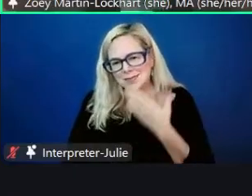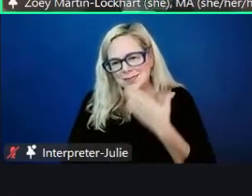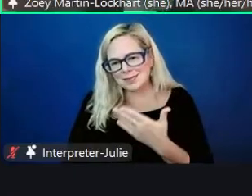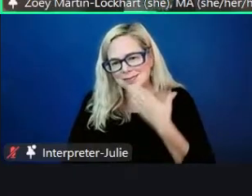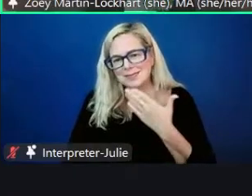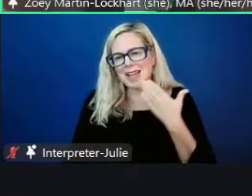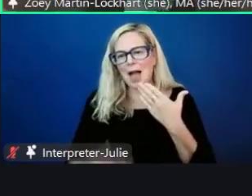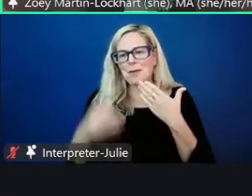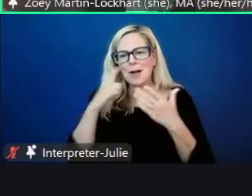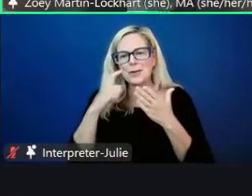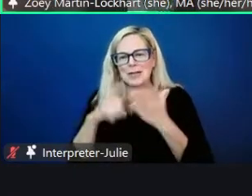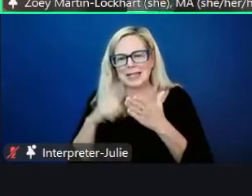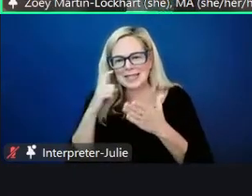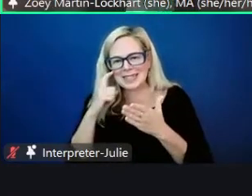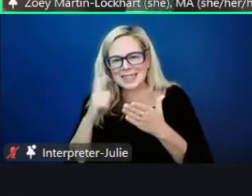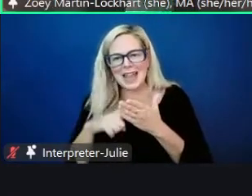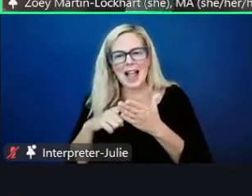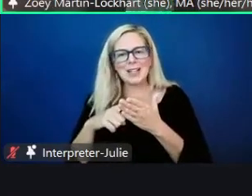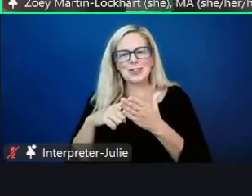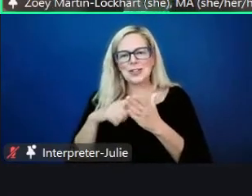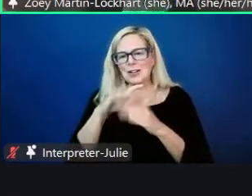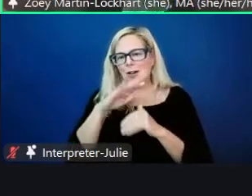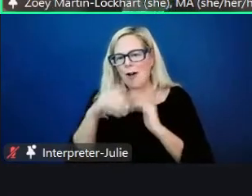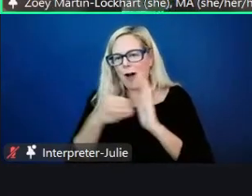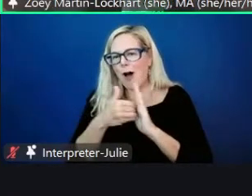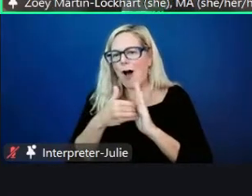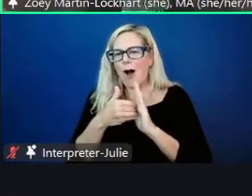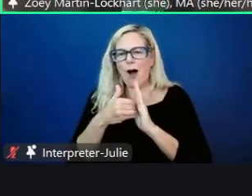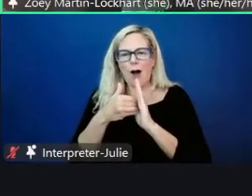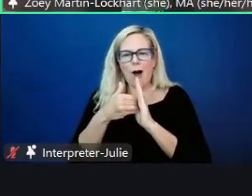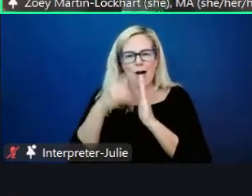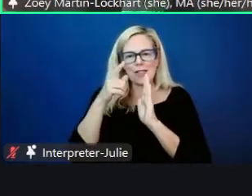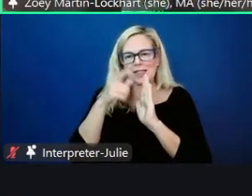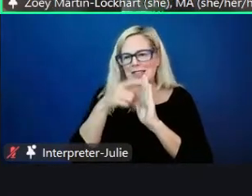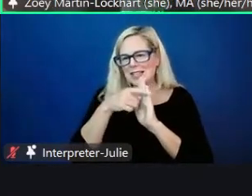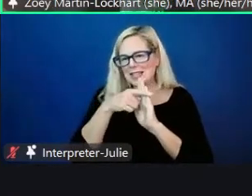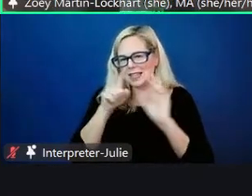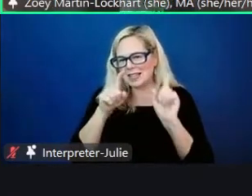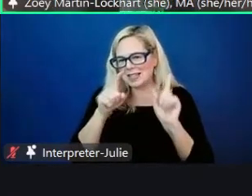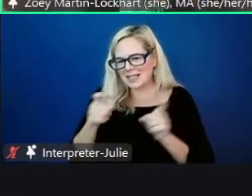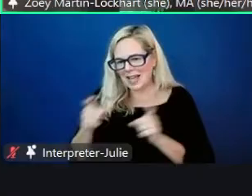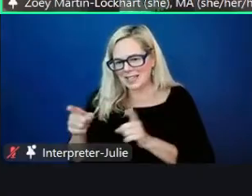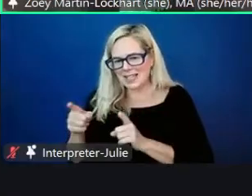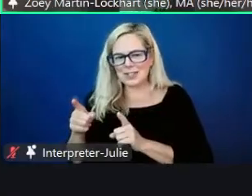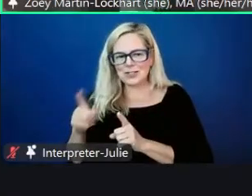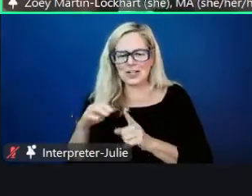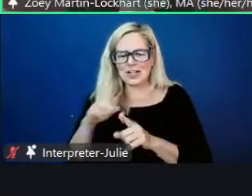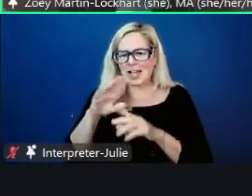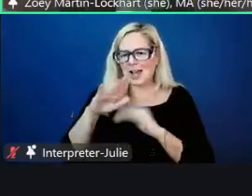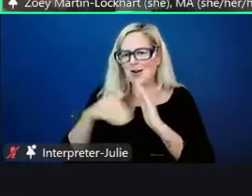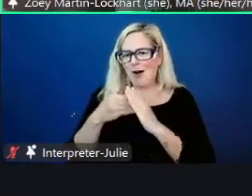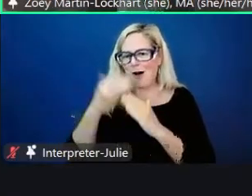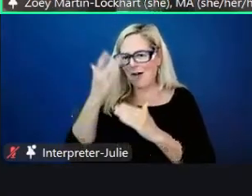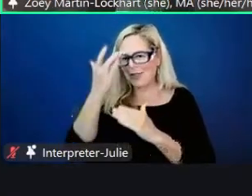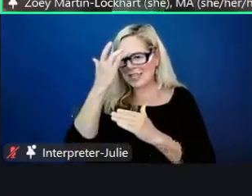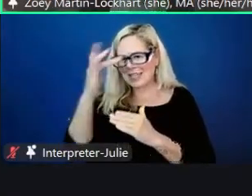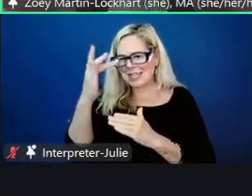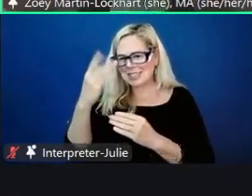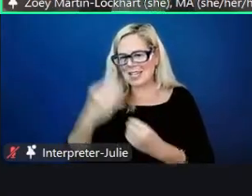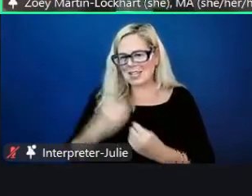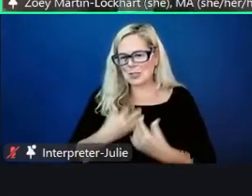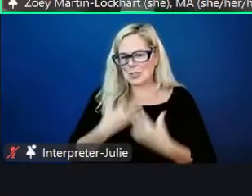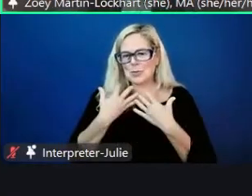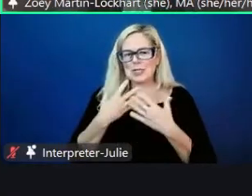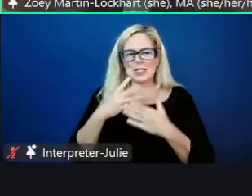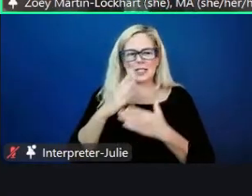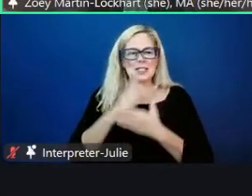citations and intellectual heritage and inspiration that I've had for this. Some additional dimensions of my research